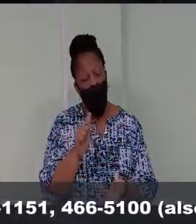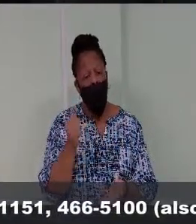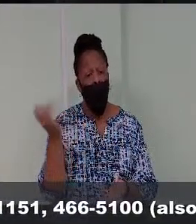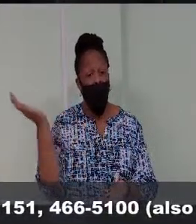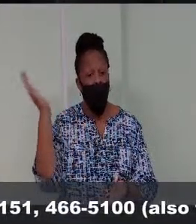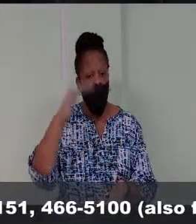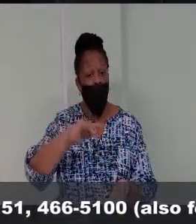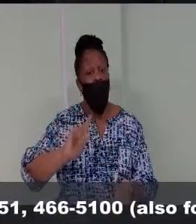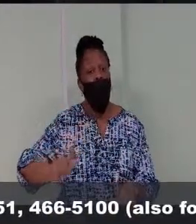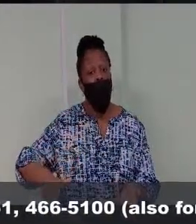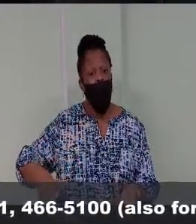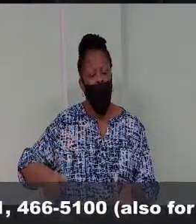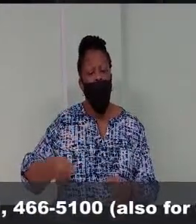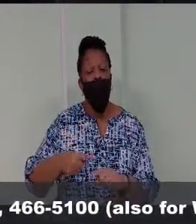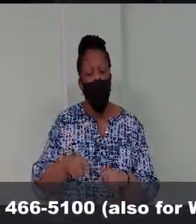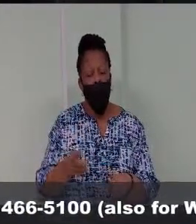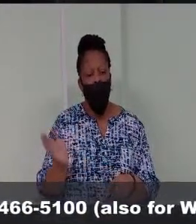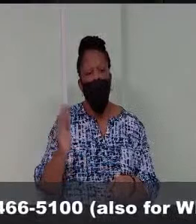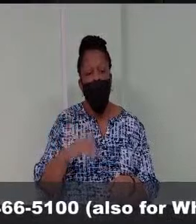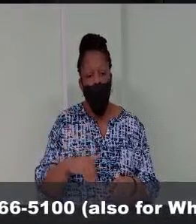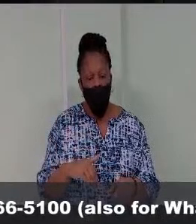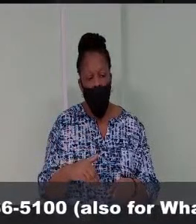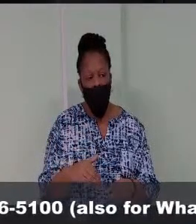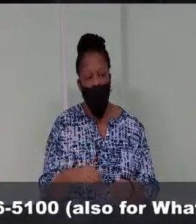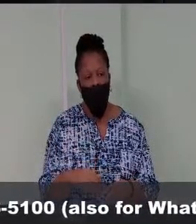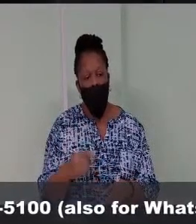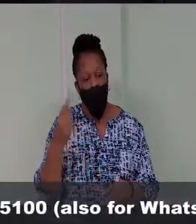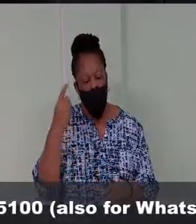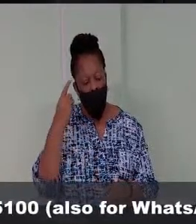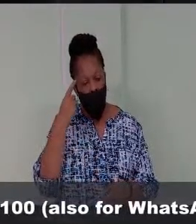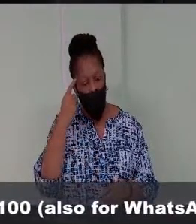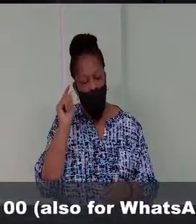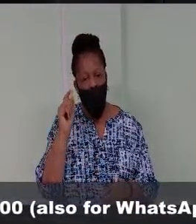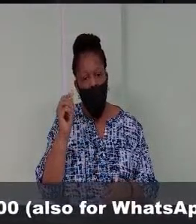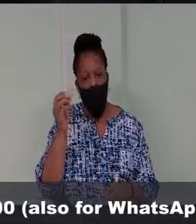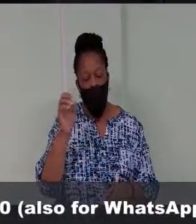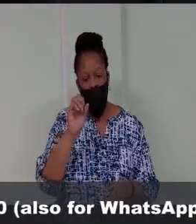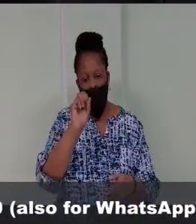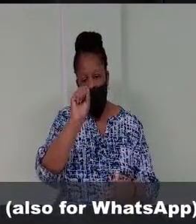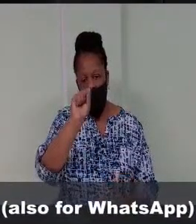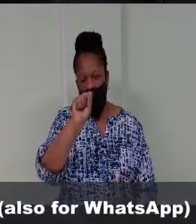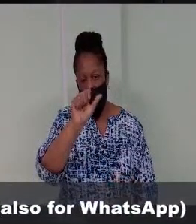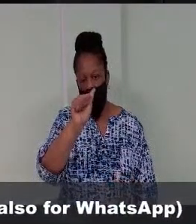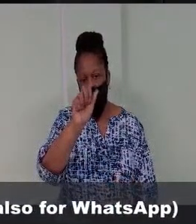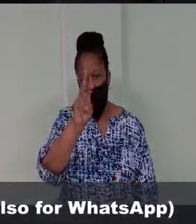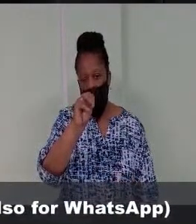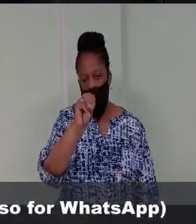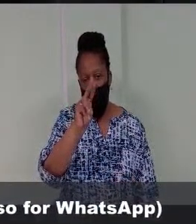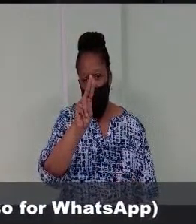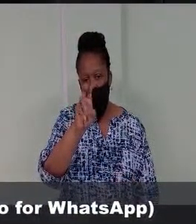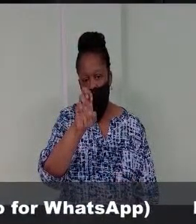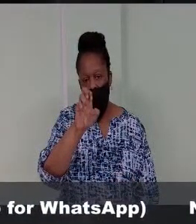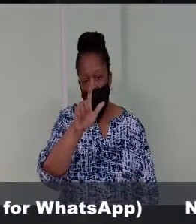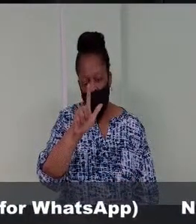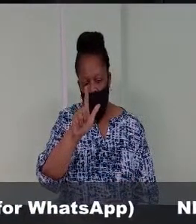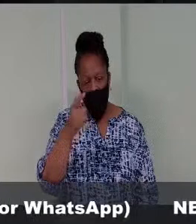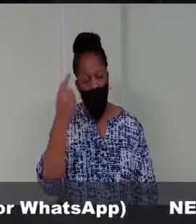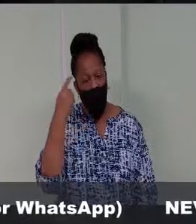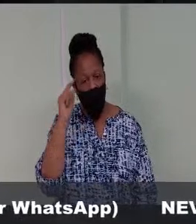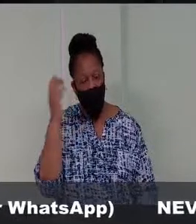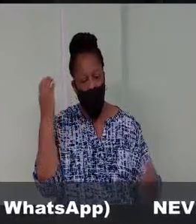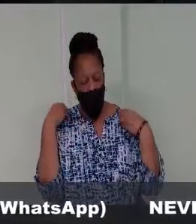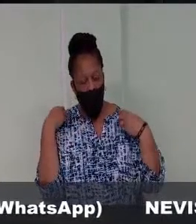today for this briefing. Mr. Abdia Samuel, Chair of the COVID-19 National Task Force and the National